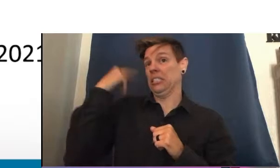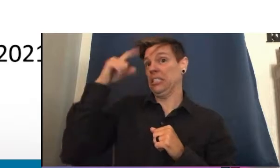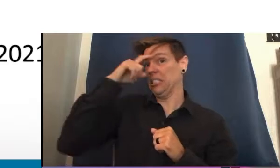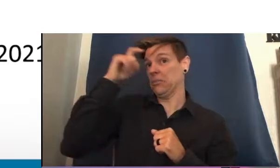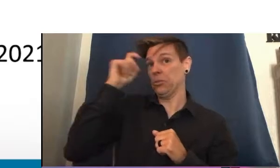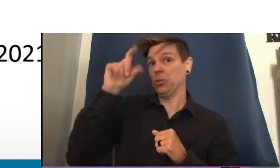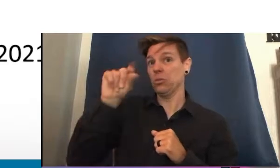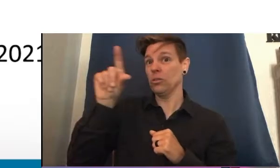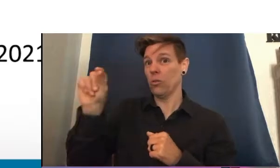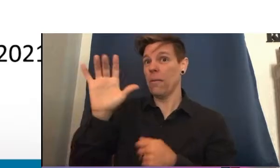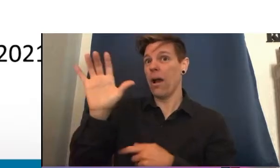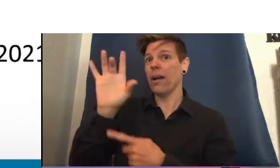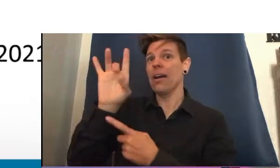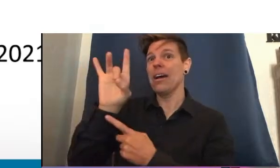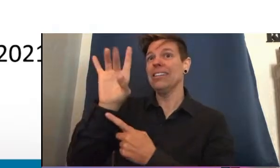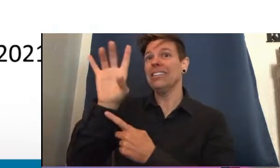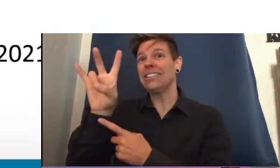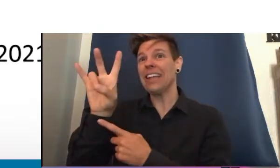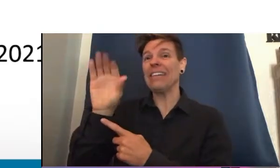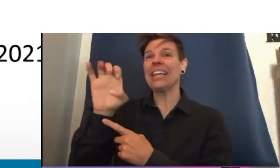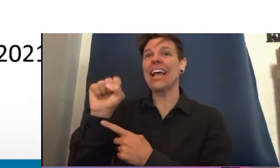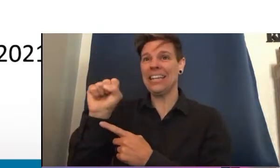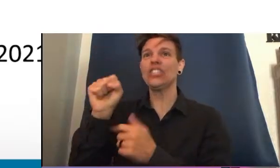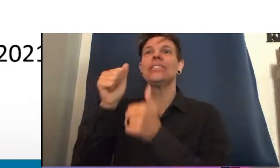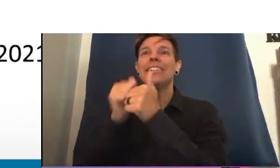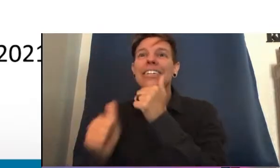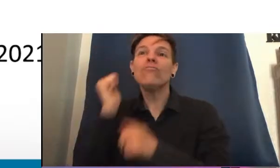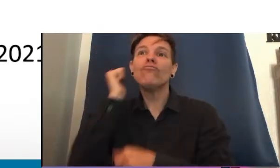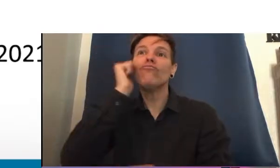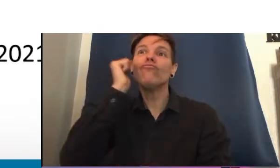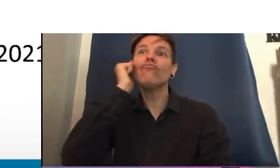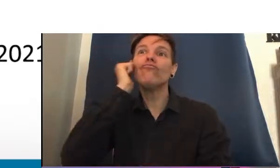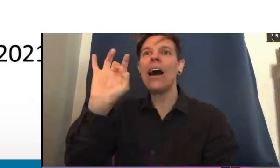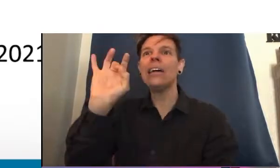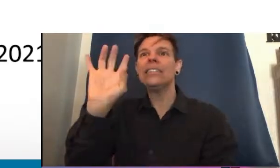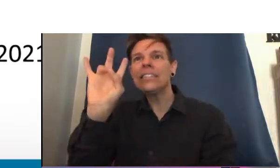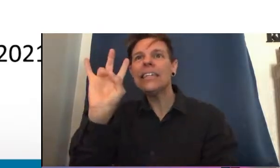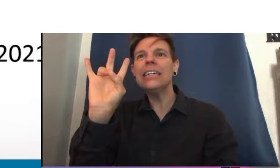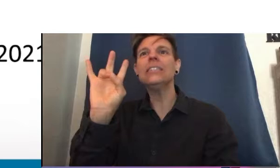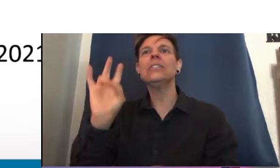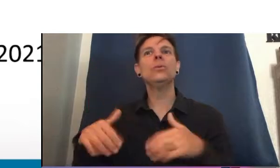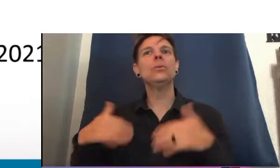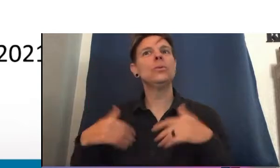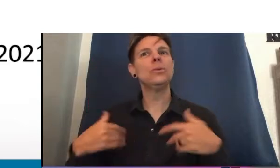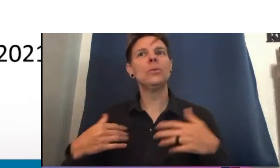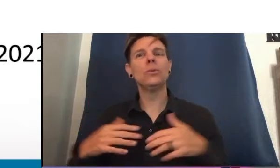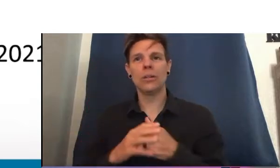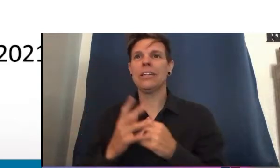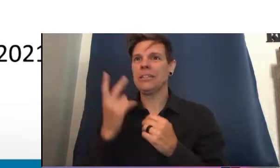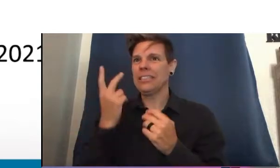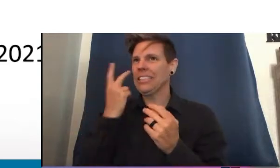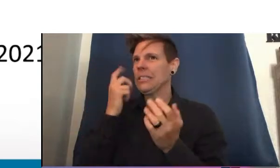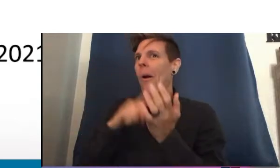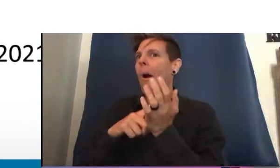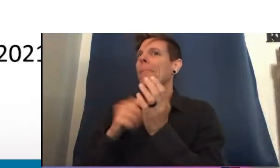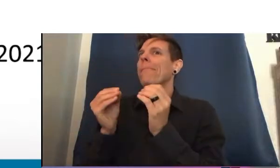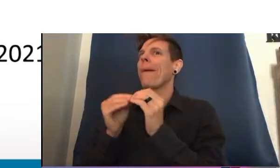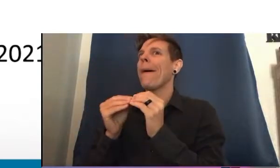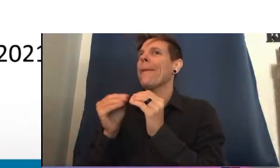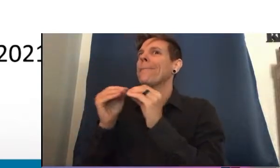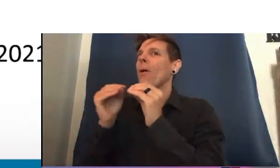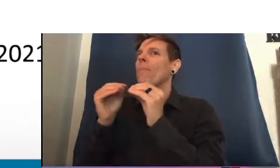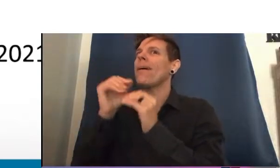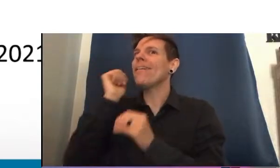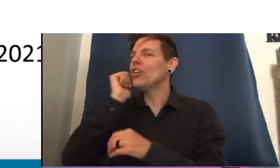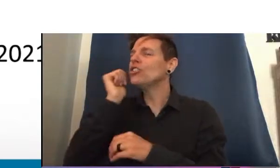you where we are now. In other words, we began at a higher level than we were in the summer of 2020. Now, interestingly, as I mentioned,